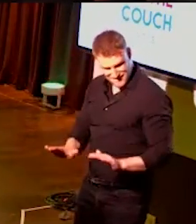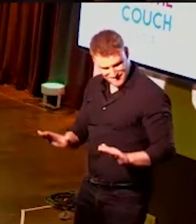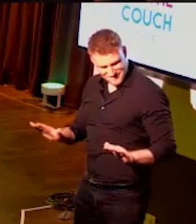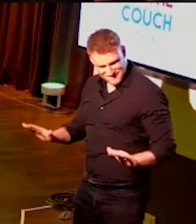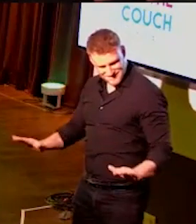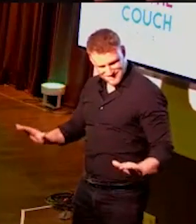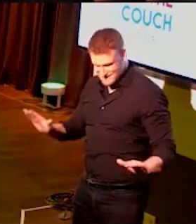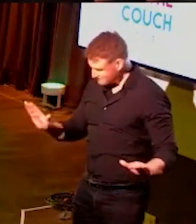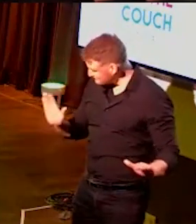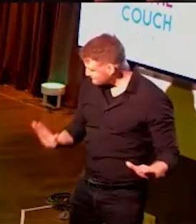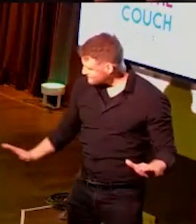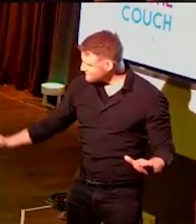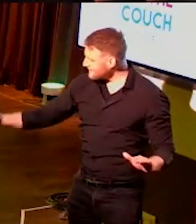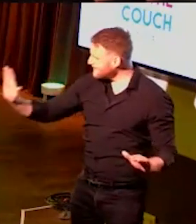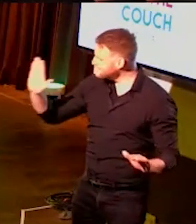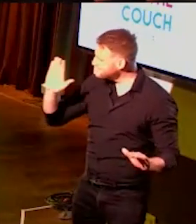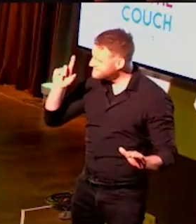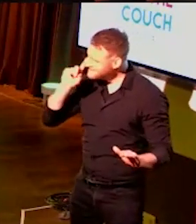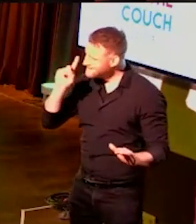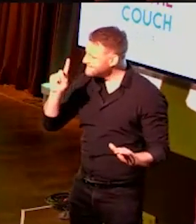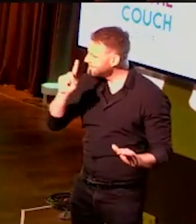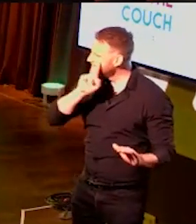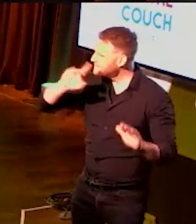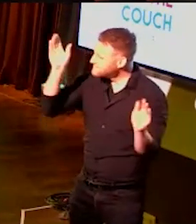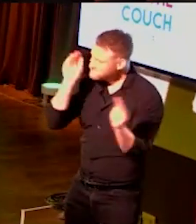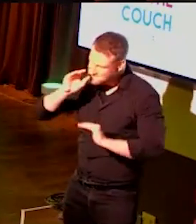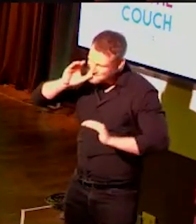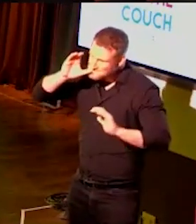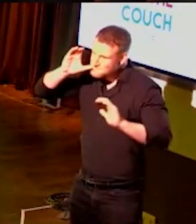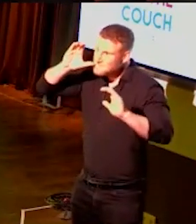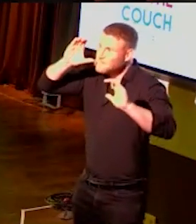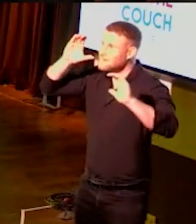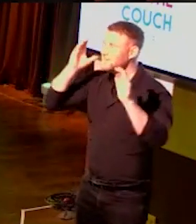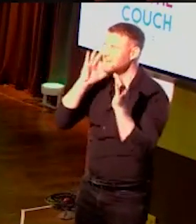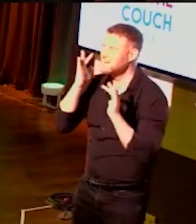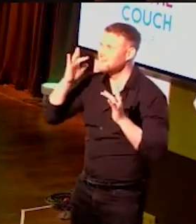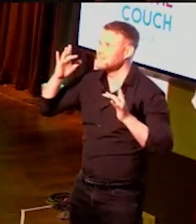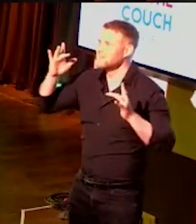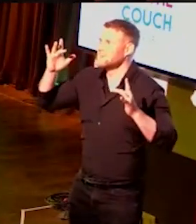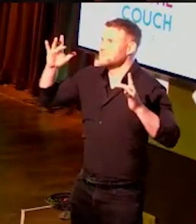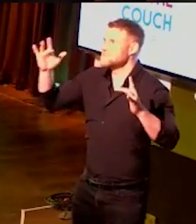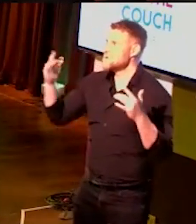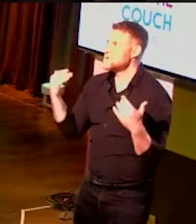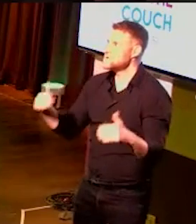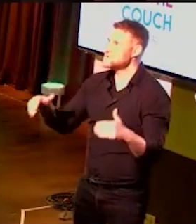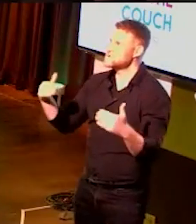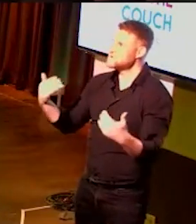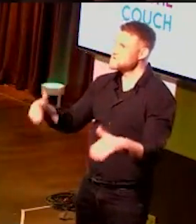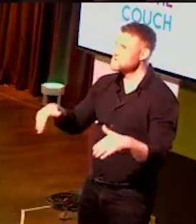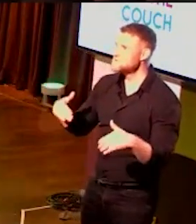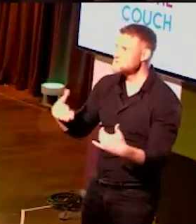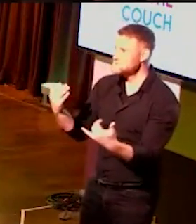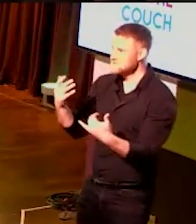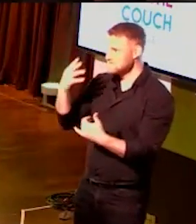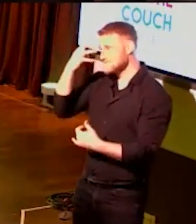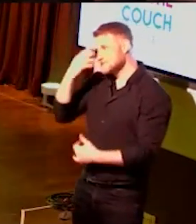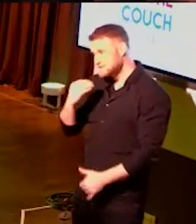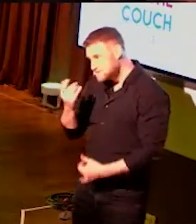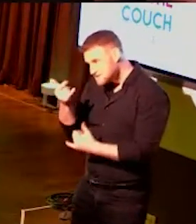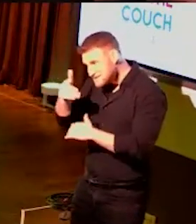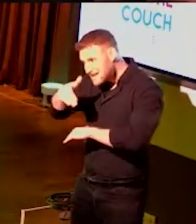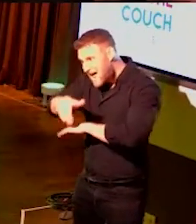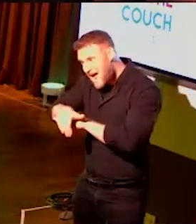Tiny tots with their eyes the blood will find it hard to sleep